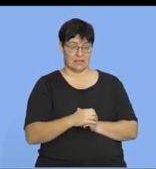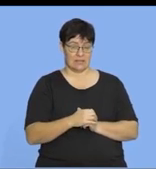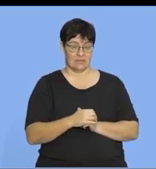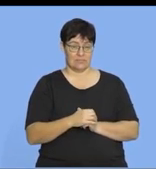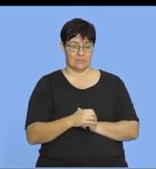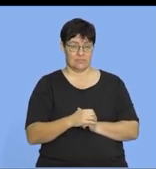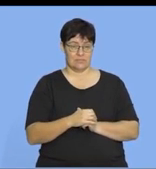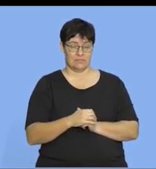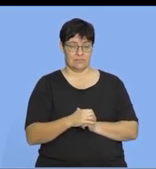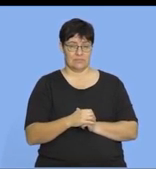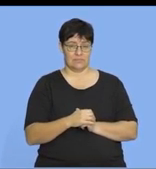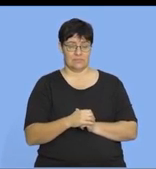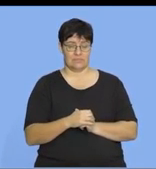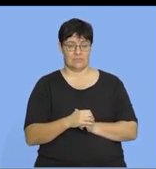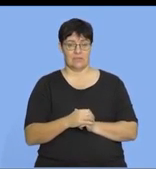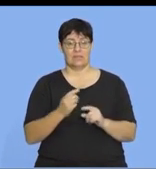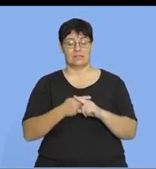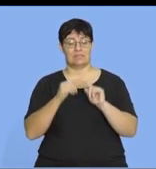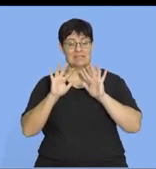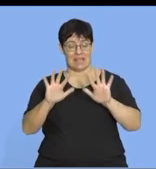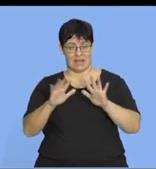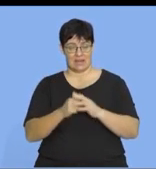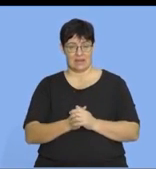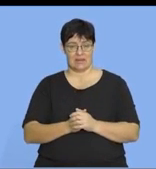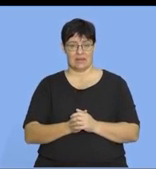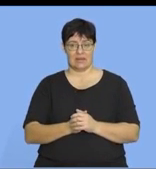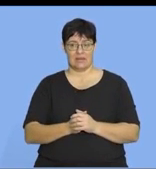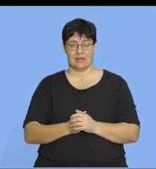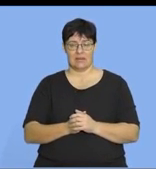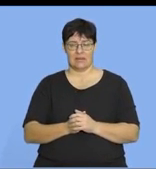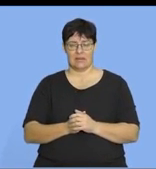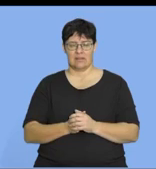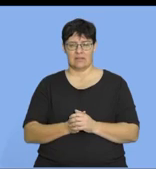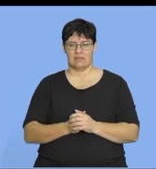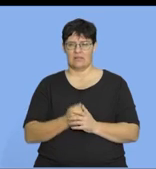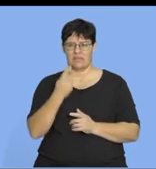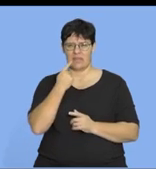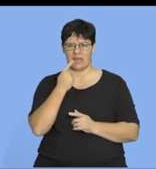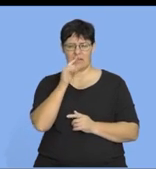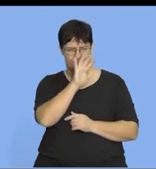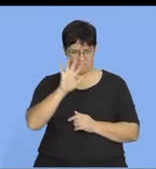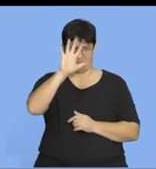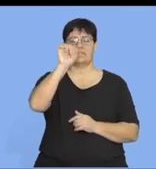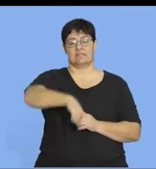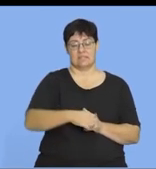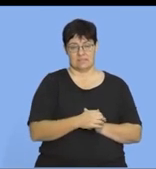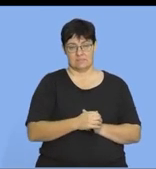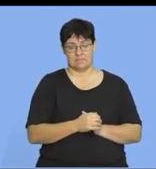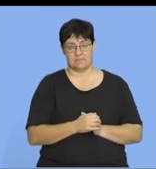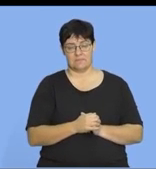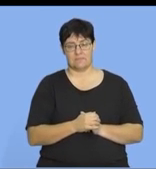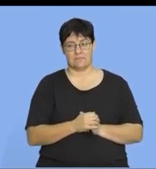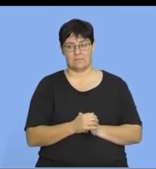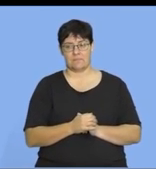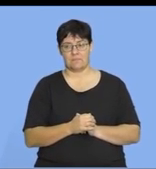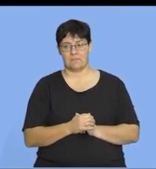times 10 to the, I think it was to the 5. Let's just check. There